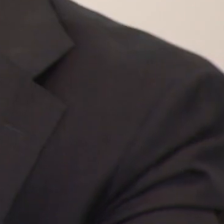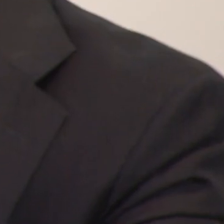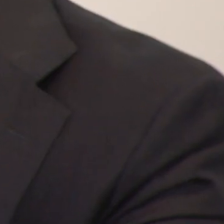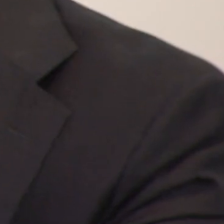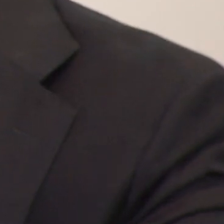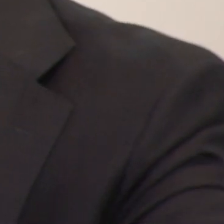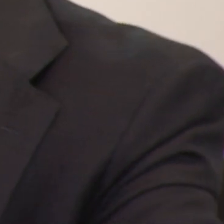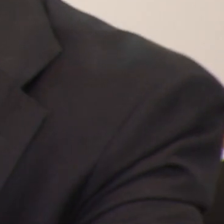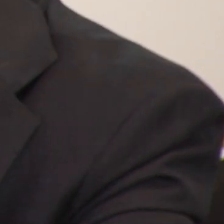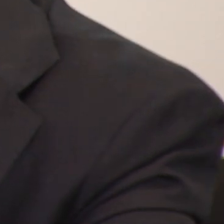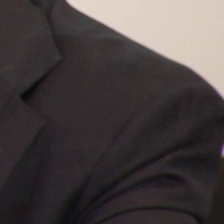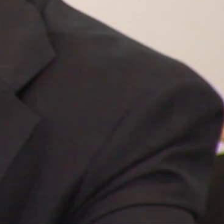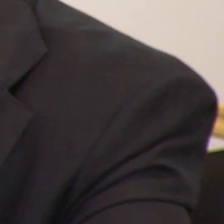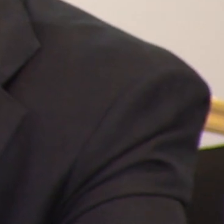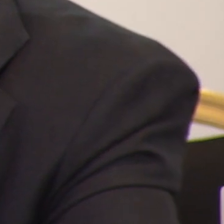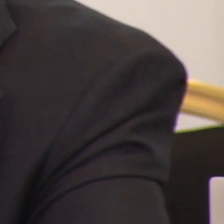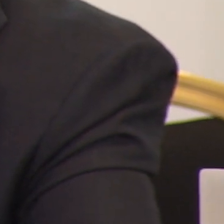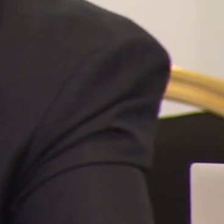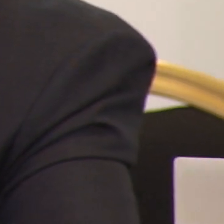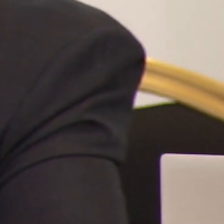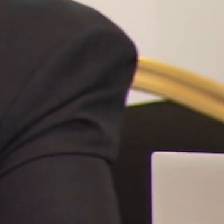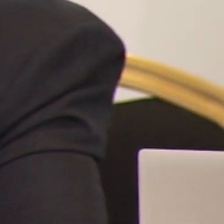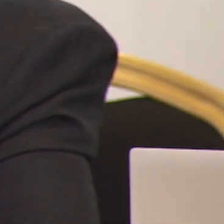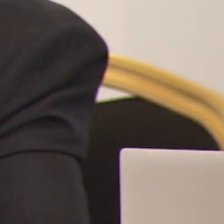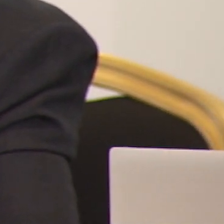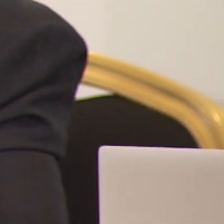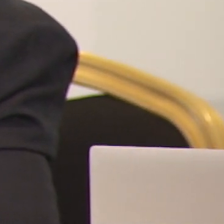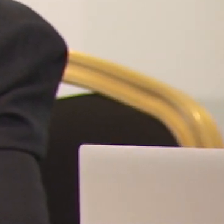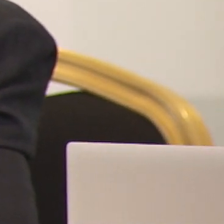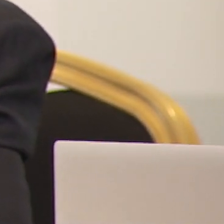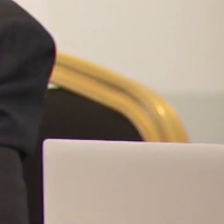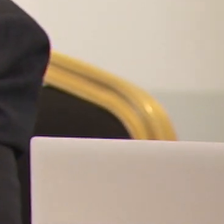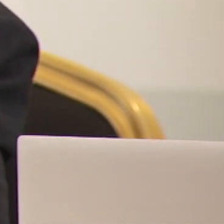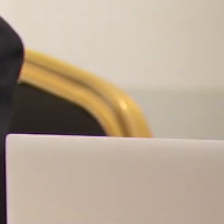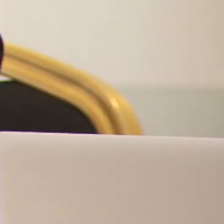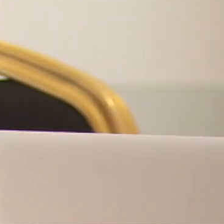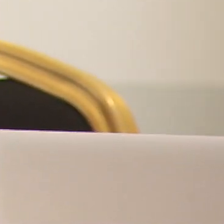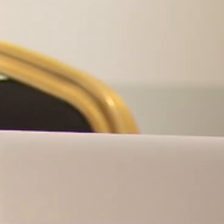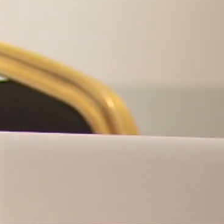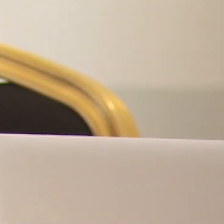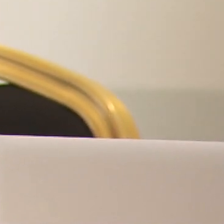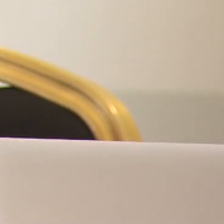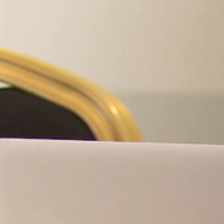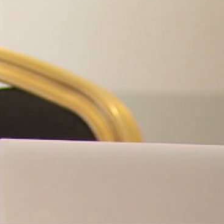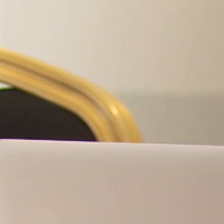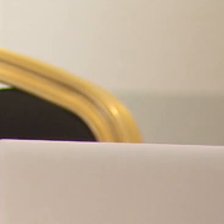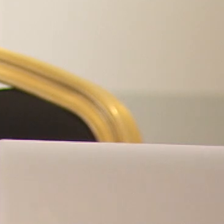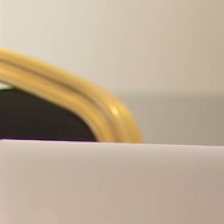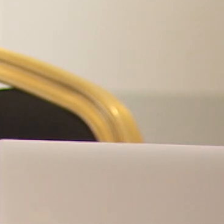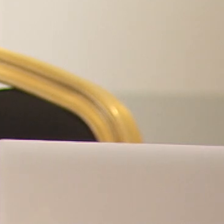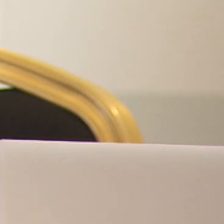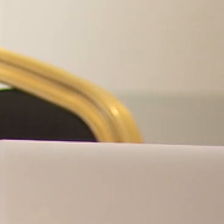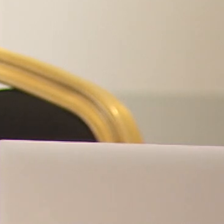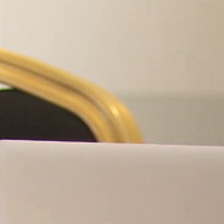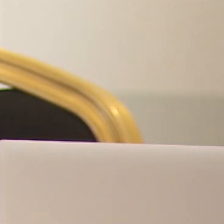Welcome back, everybody, and we're now heading into our next session. And first of all, I'd just like to welcome, you'll see at the top table, Johanna